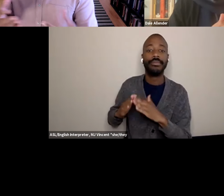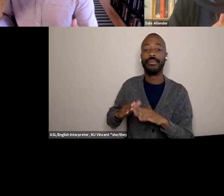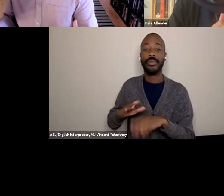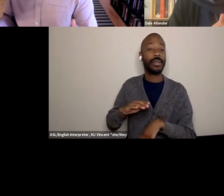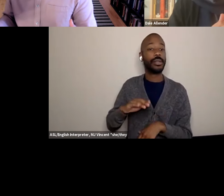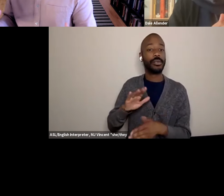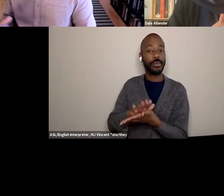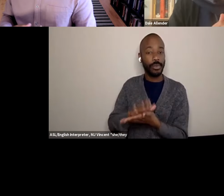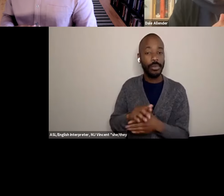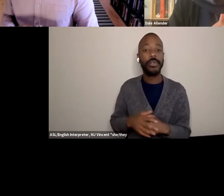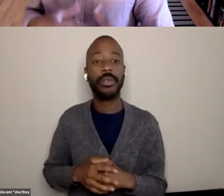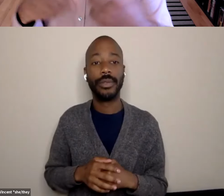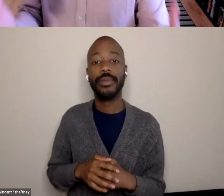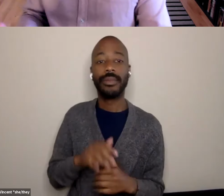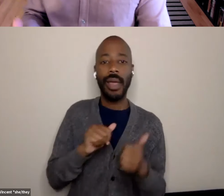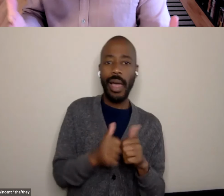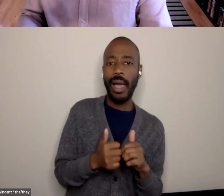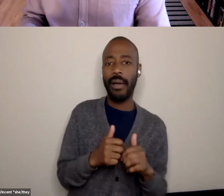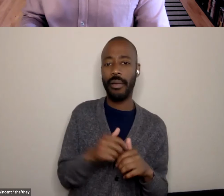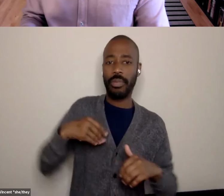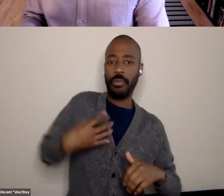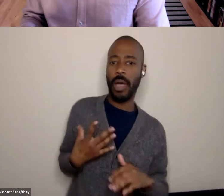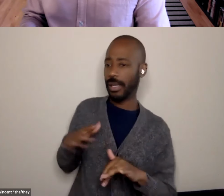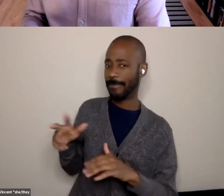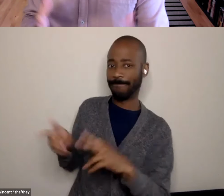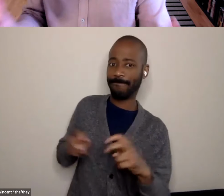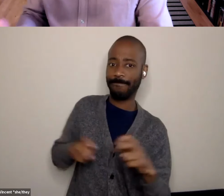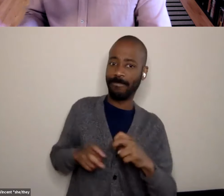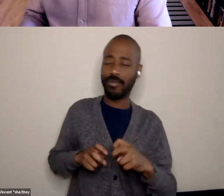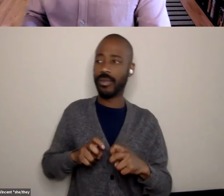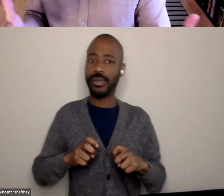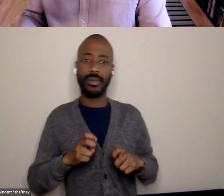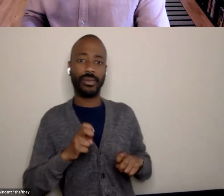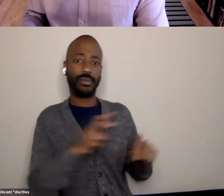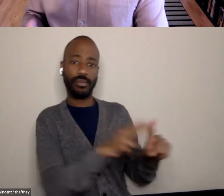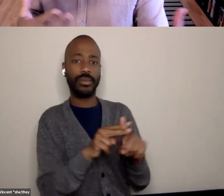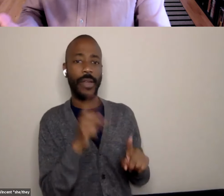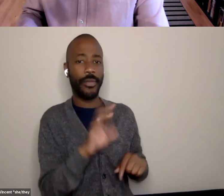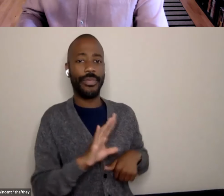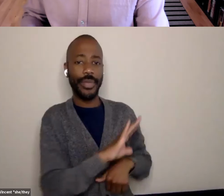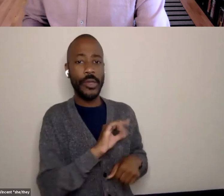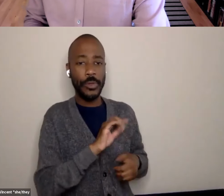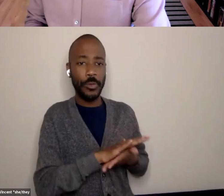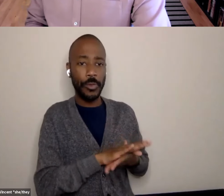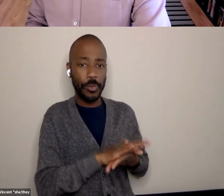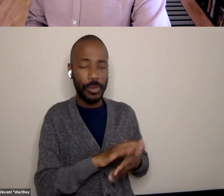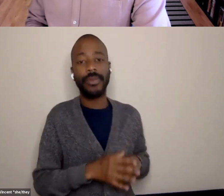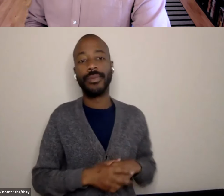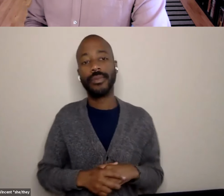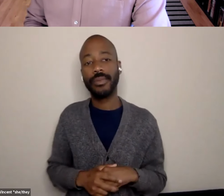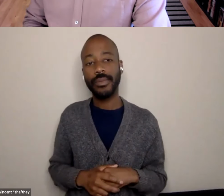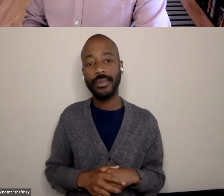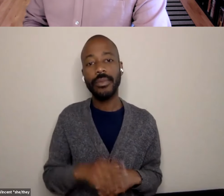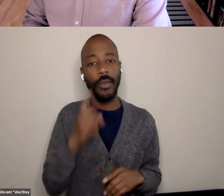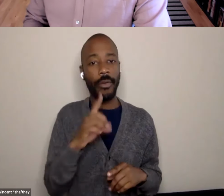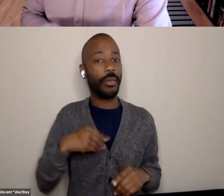of used those funds to kind of establish local school funds for the building of common schools for white to white benefits, right? So